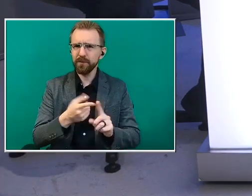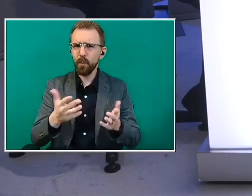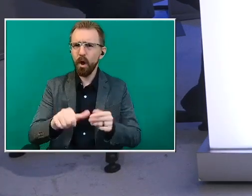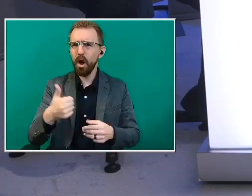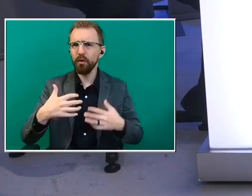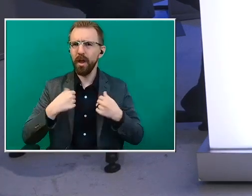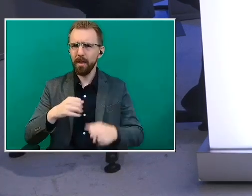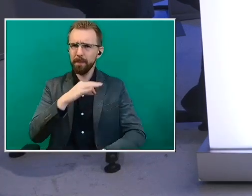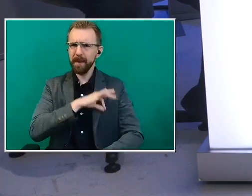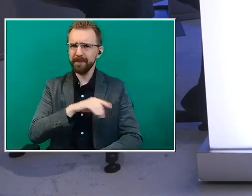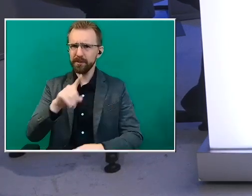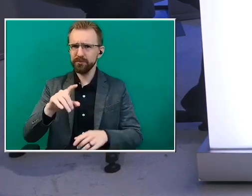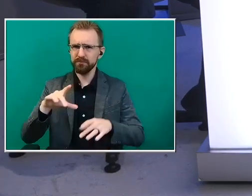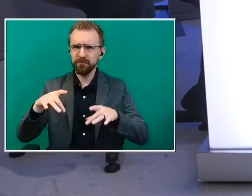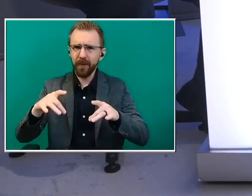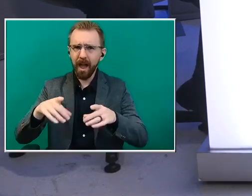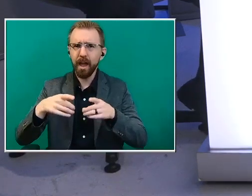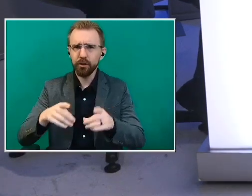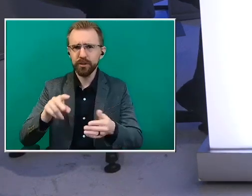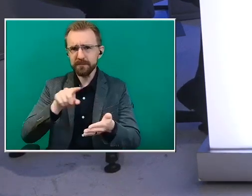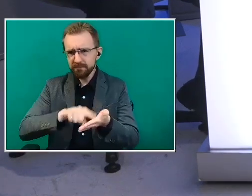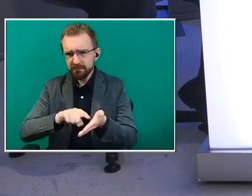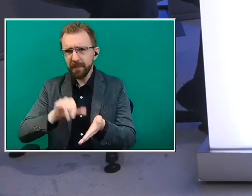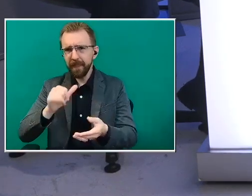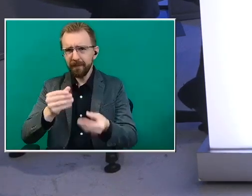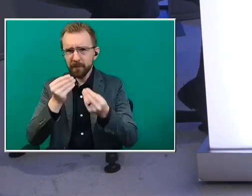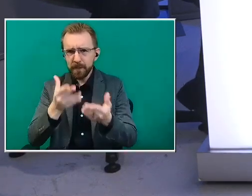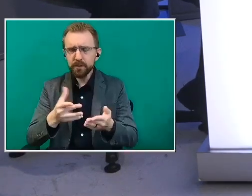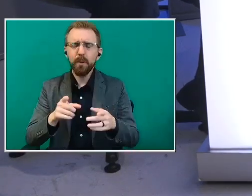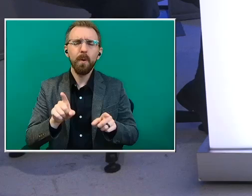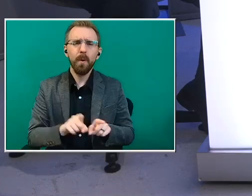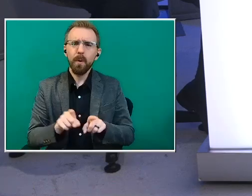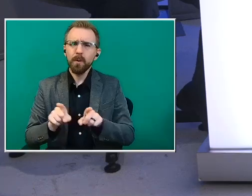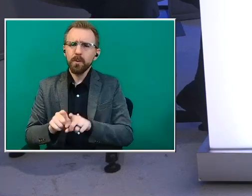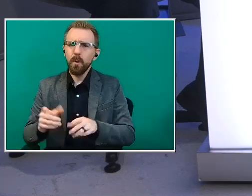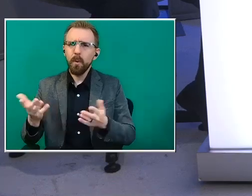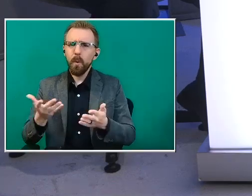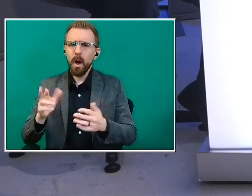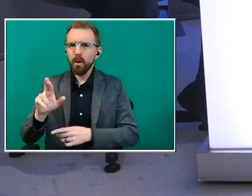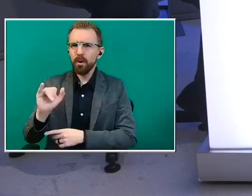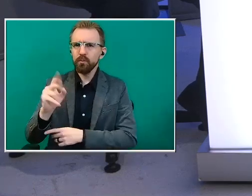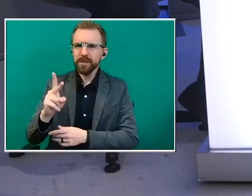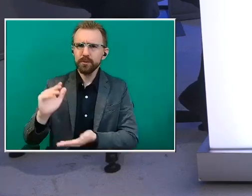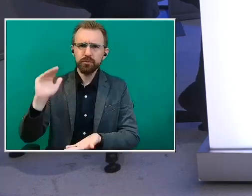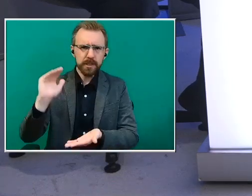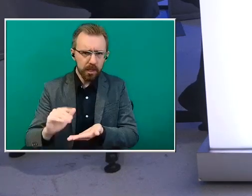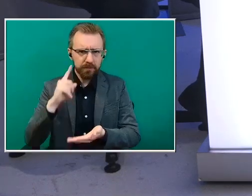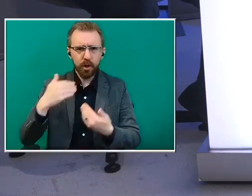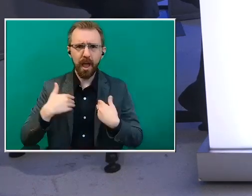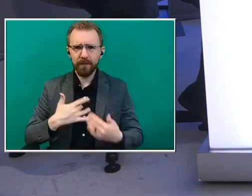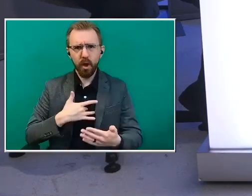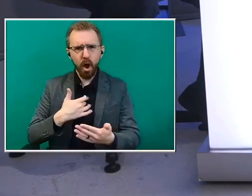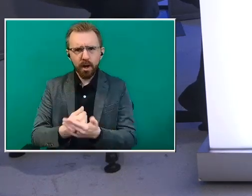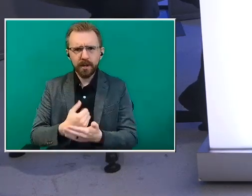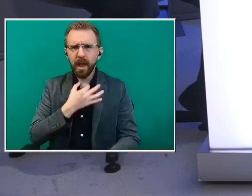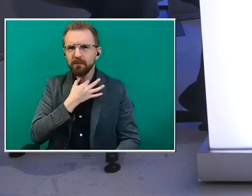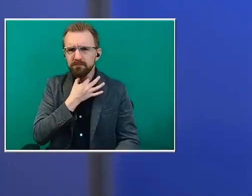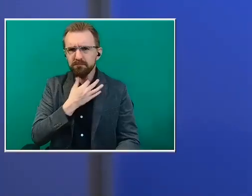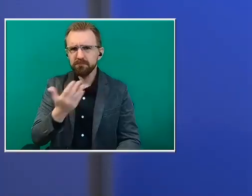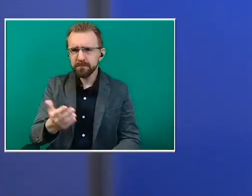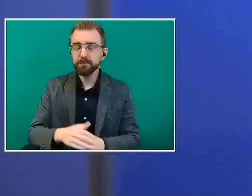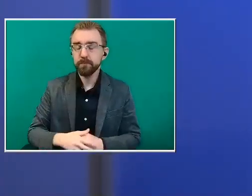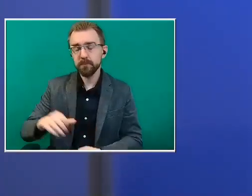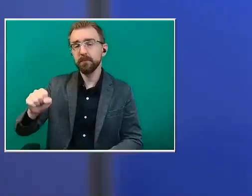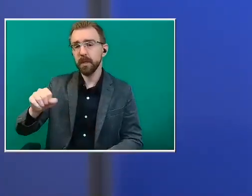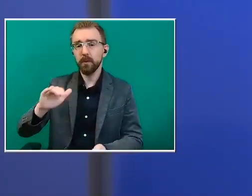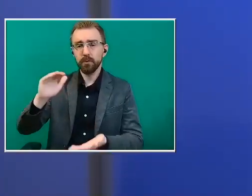find while you're looking through that information? But also, what was the risk reduction for having a heart attack? Yeah, so the risk reduction was about